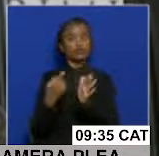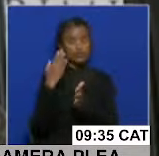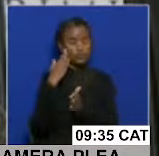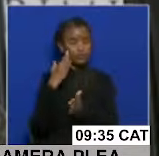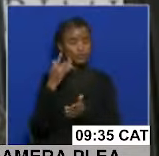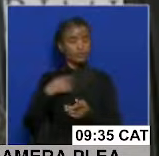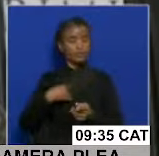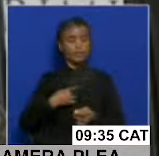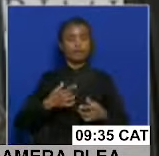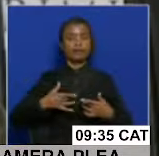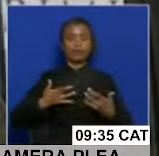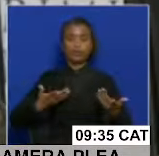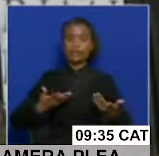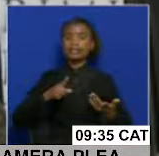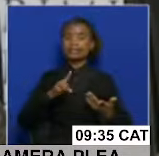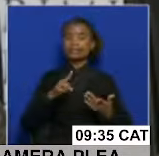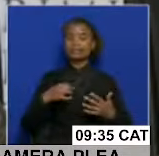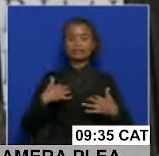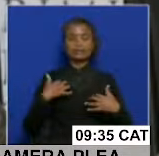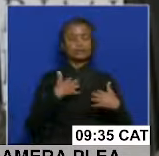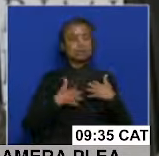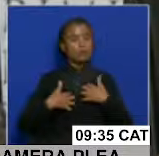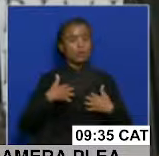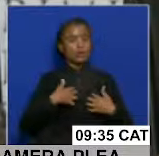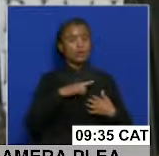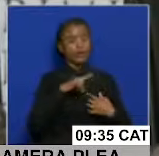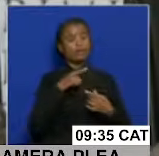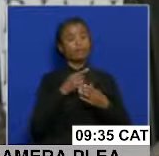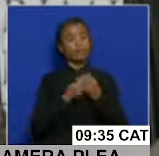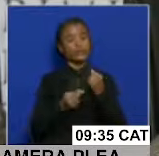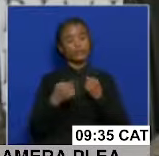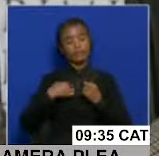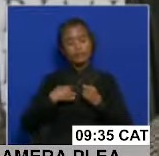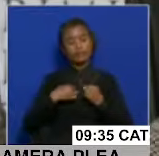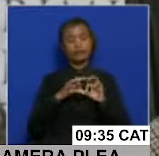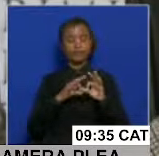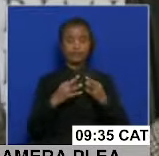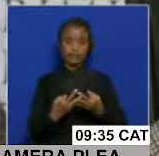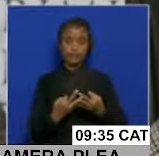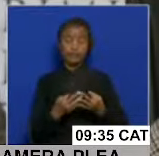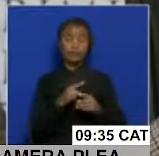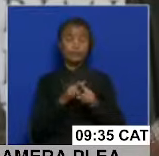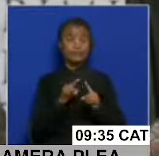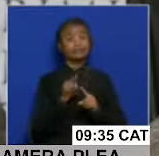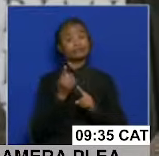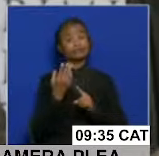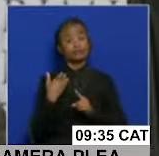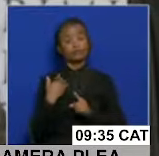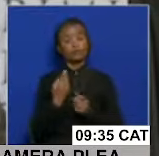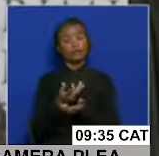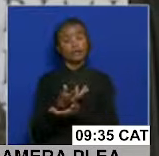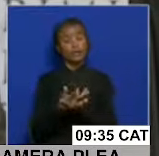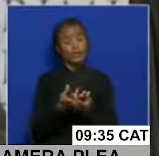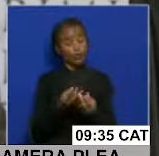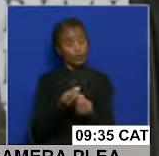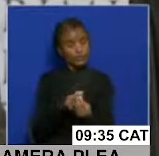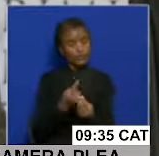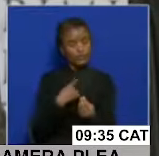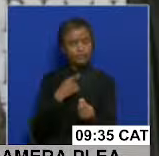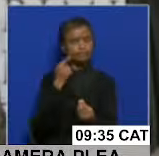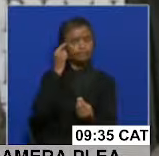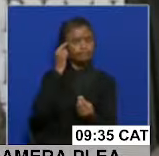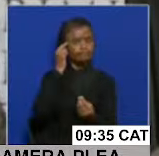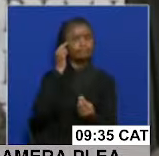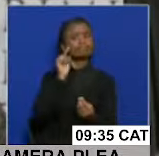my family. The evidence leaders, in their course of engagement with her, came to appreciate her state of